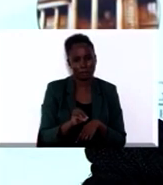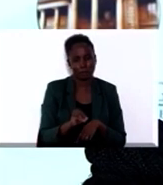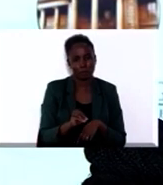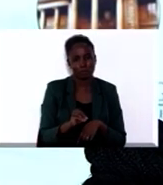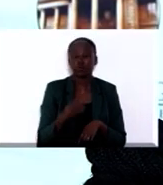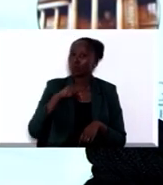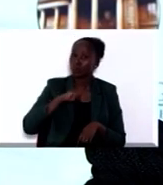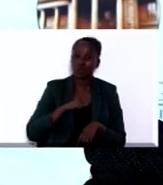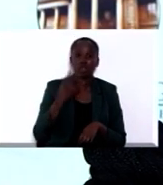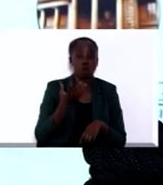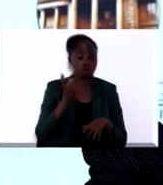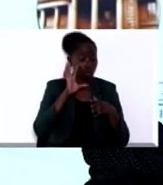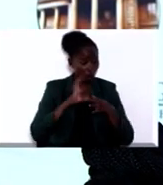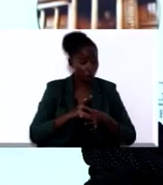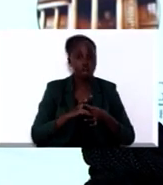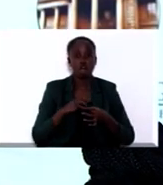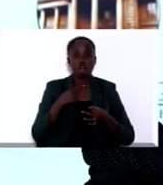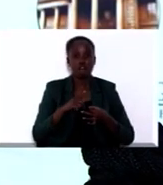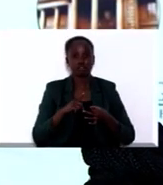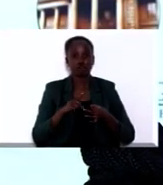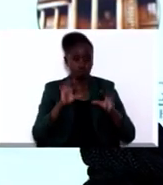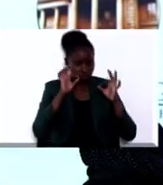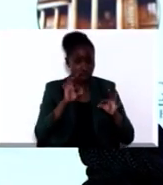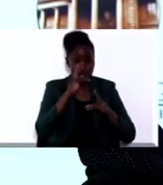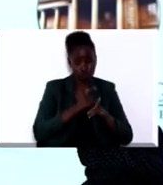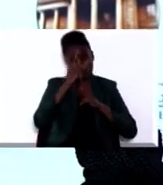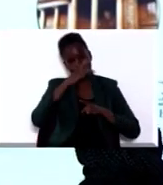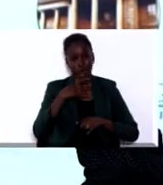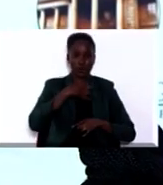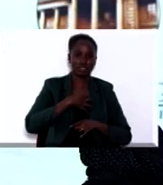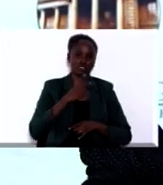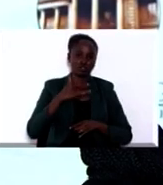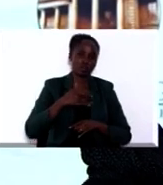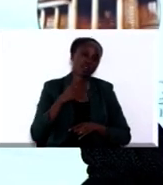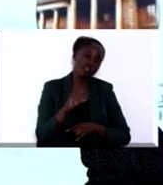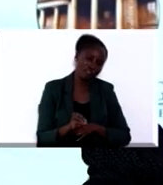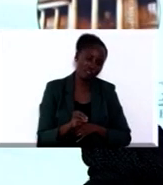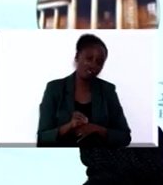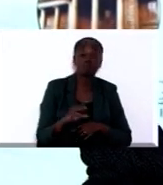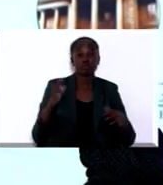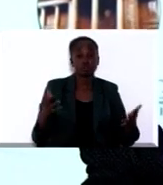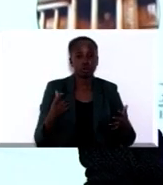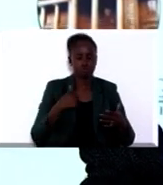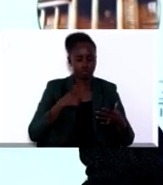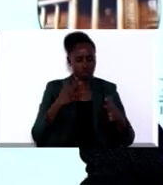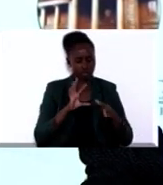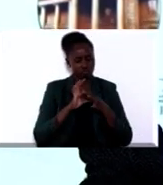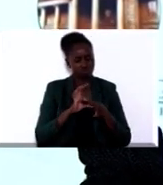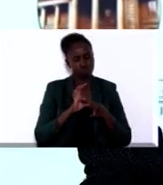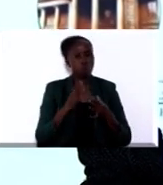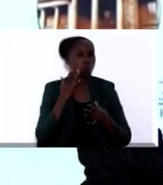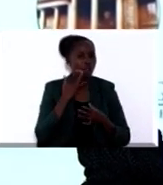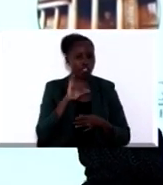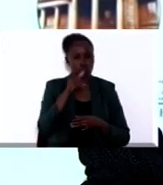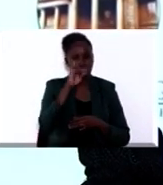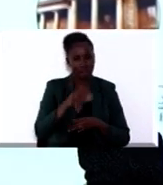the home of the sporting champions. Honorable members, I made a commitment in July that we